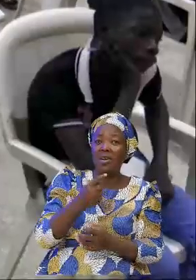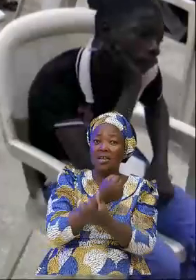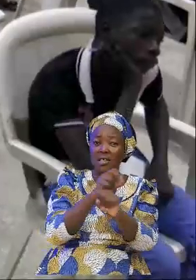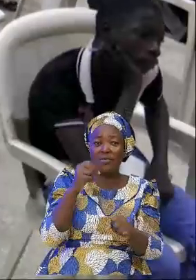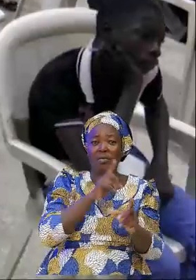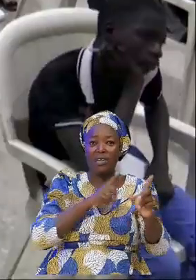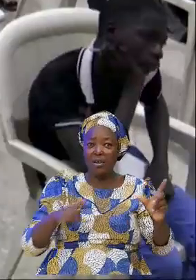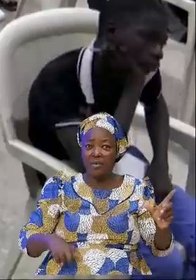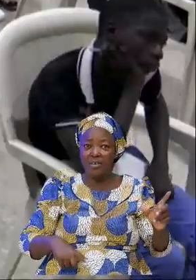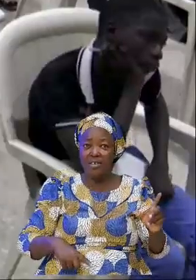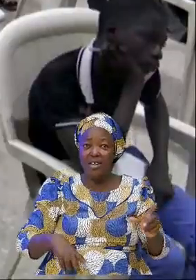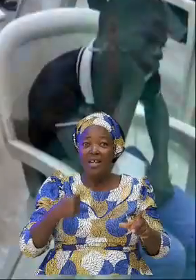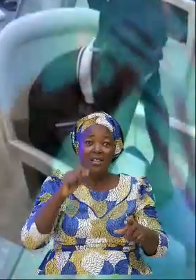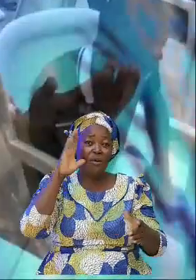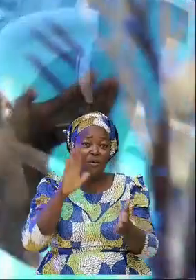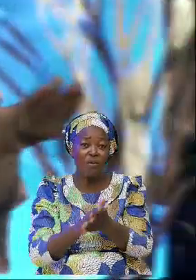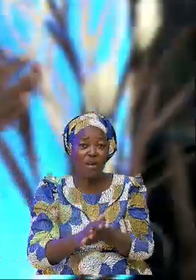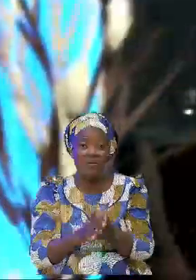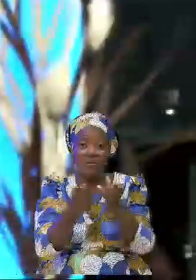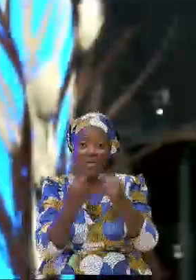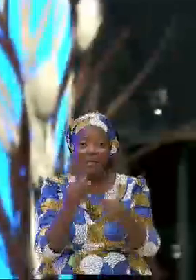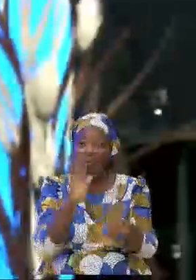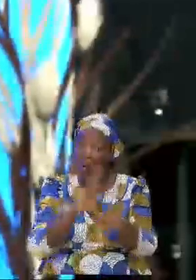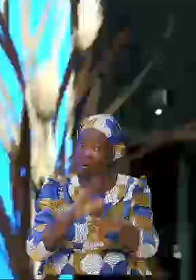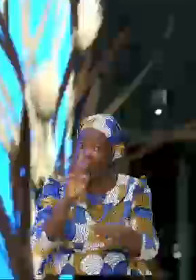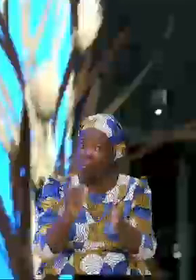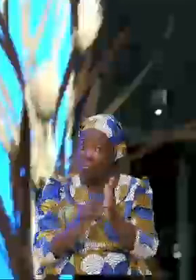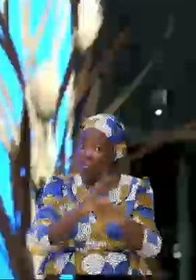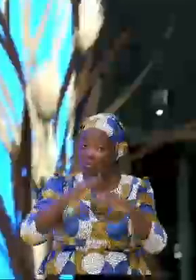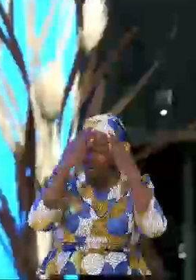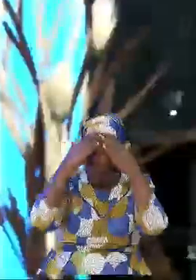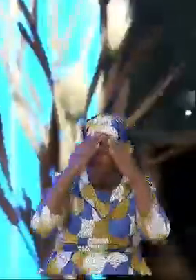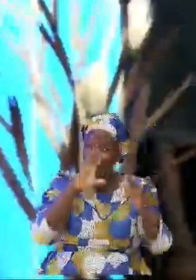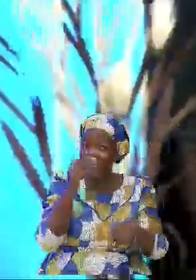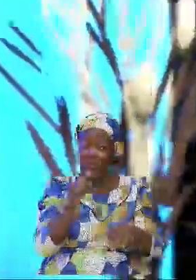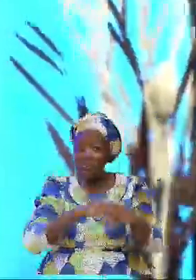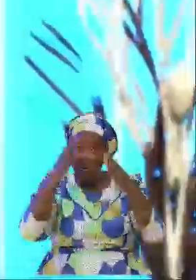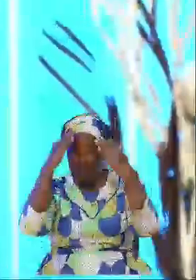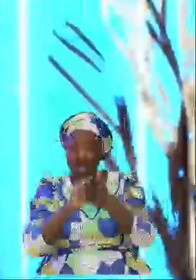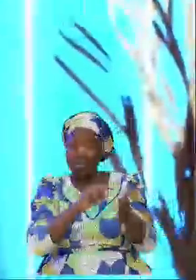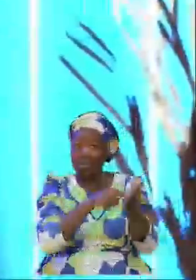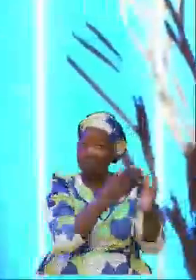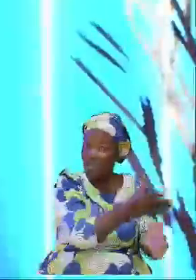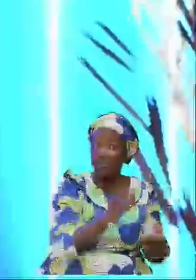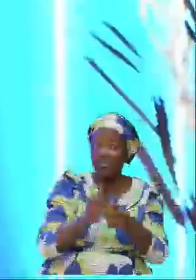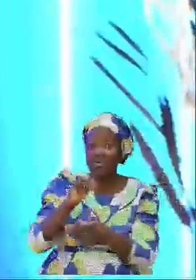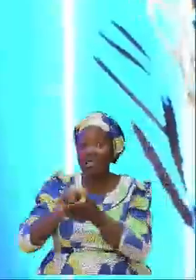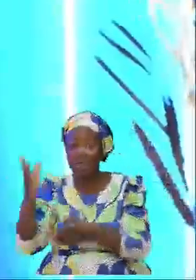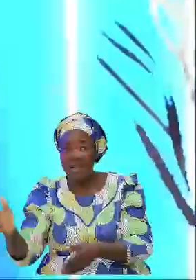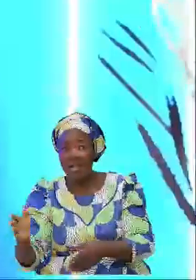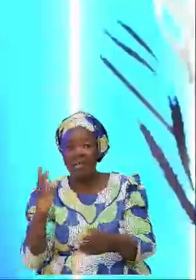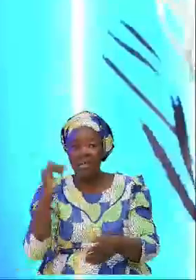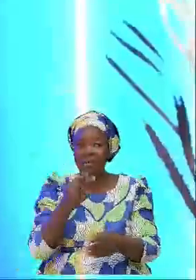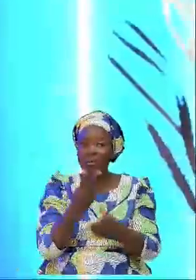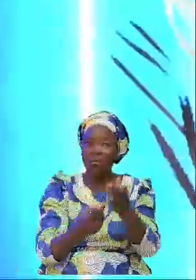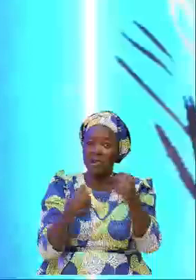came forward to receive the salvation of the Lord. The wife came for on her own. They didn't know that either